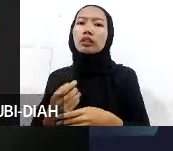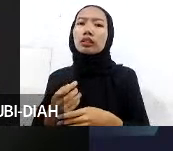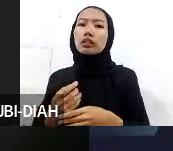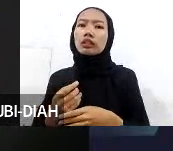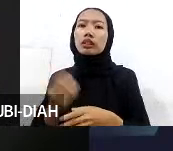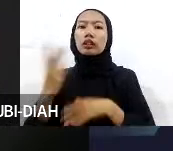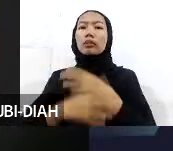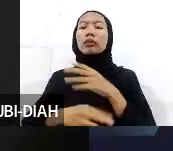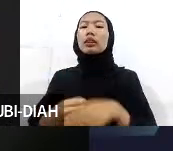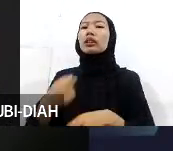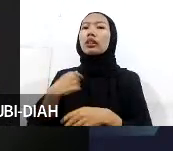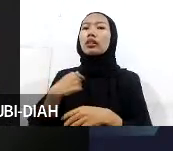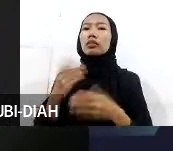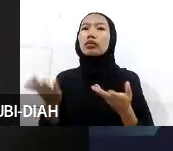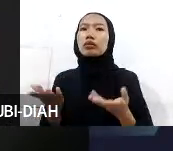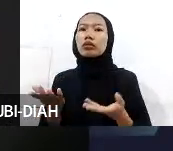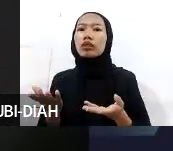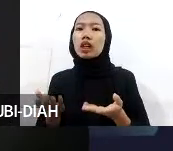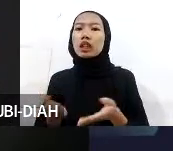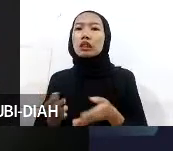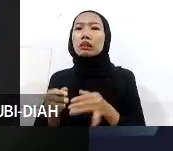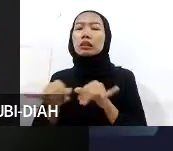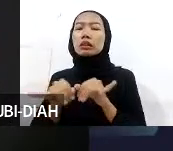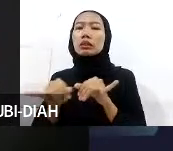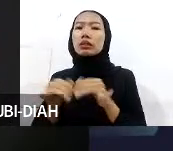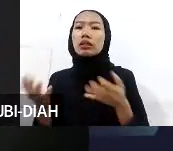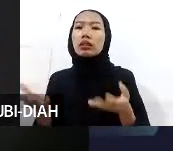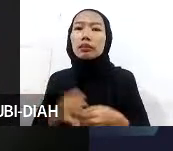Direct good coffee, believe me.